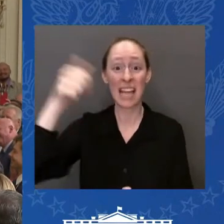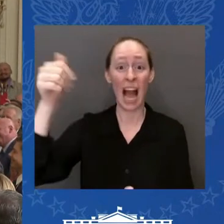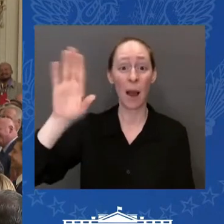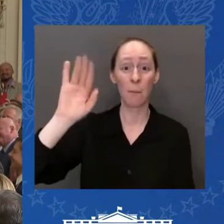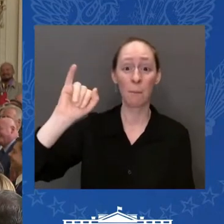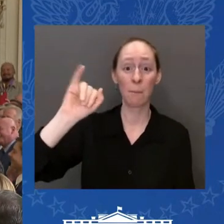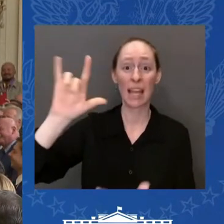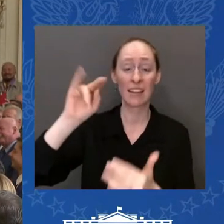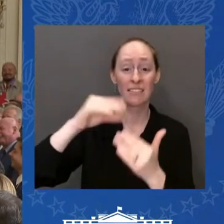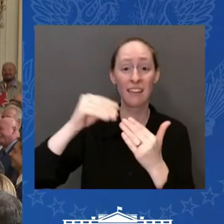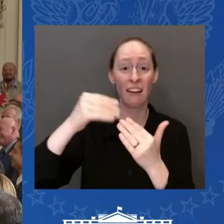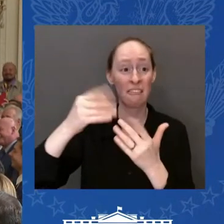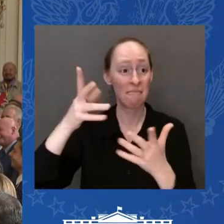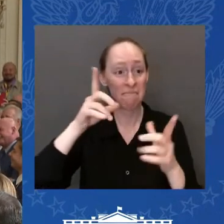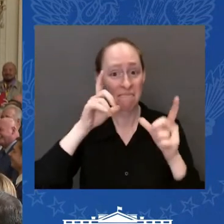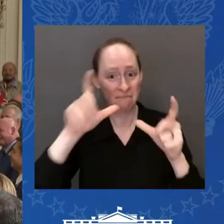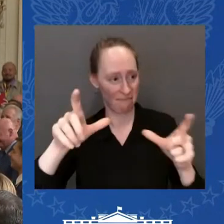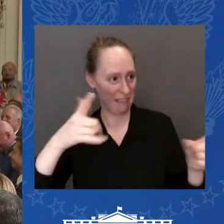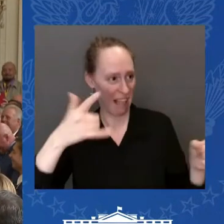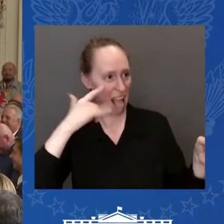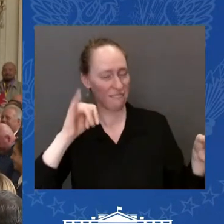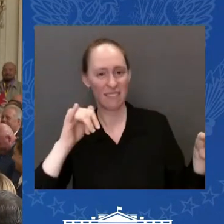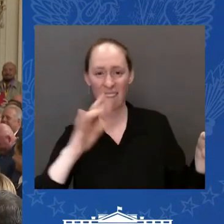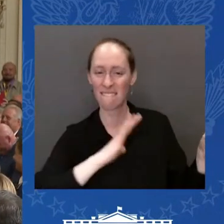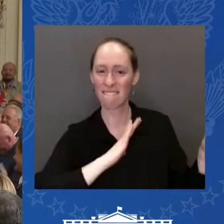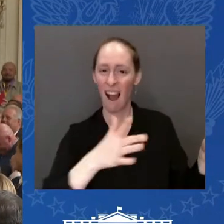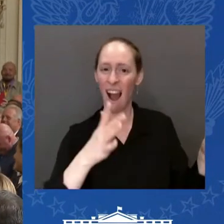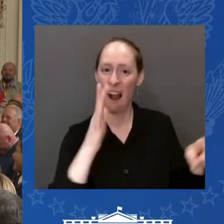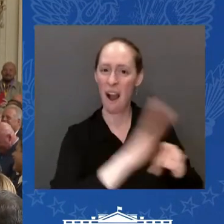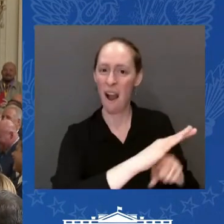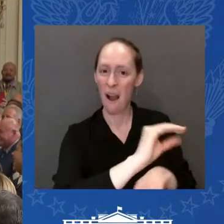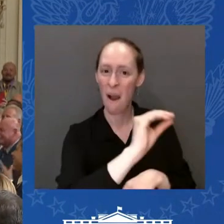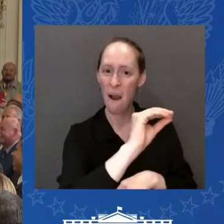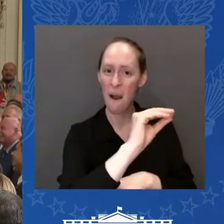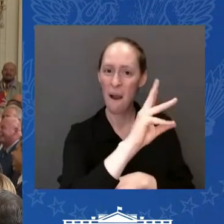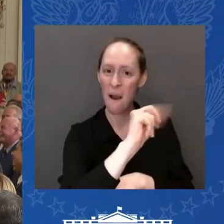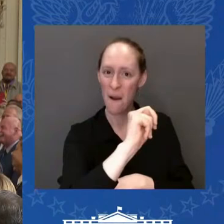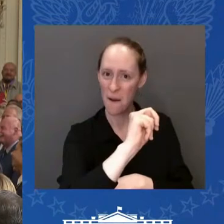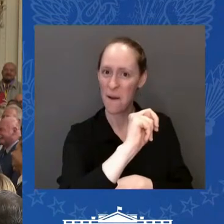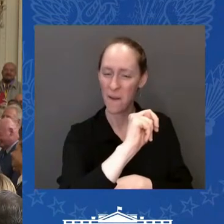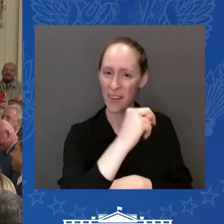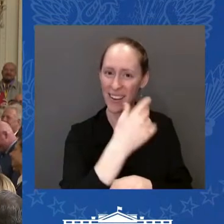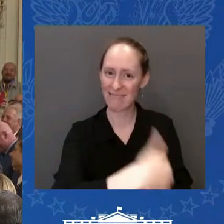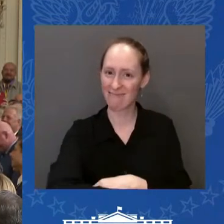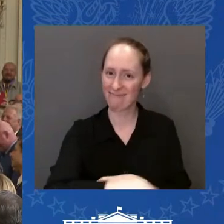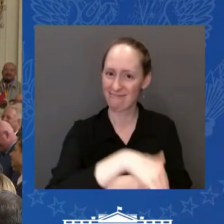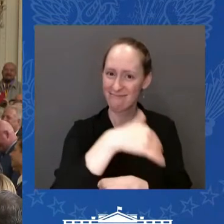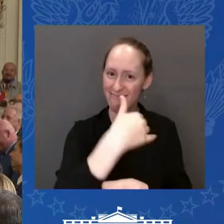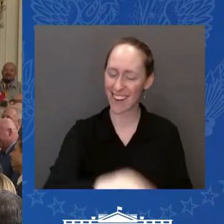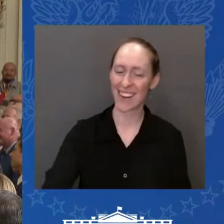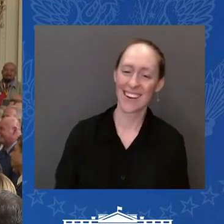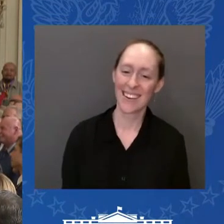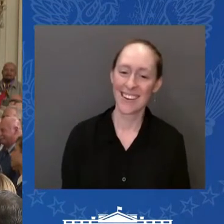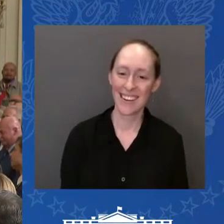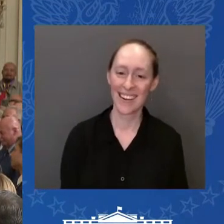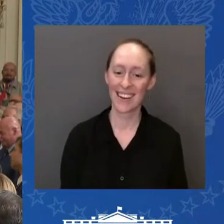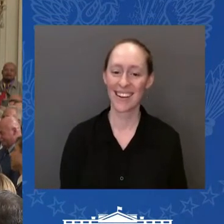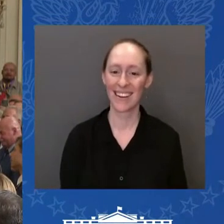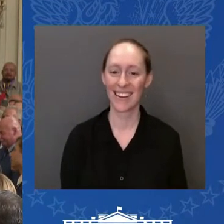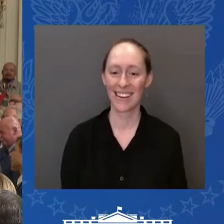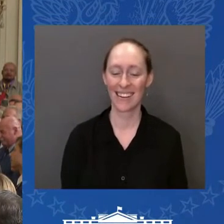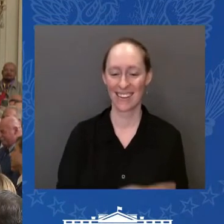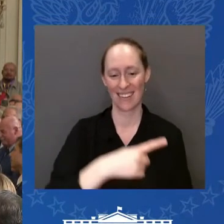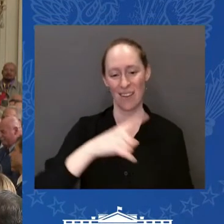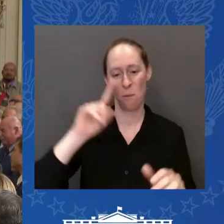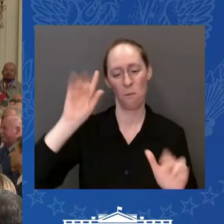Y'all think I'm kidding, that's what we did, $10 billion. But all kidding aside, he's a great governor and has written well. But look, dealing with historic storms